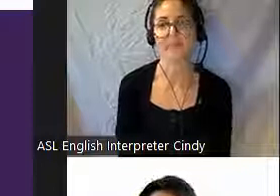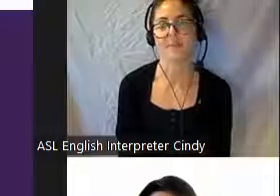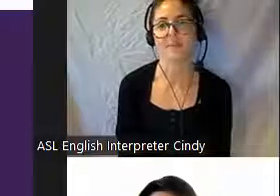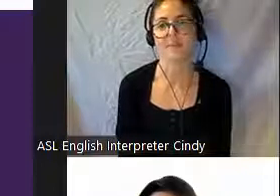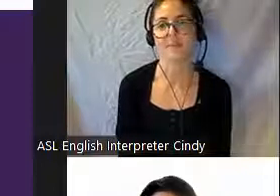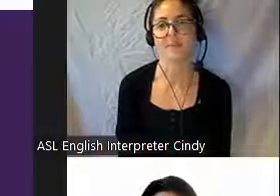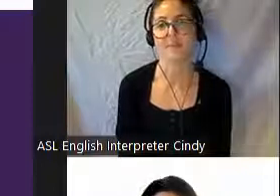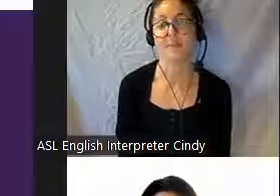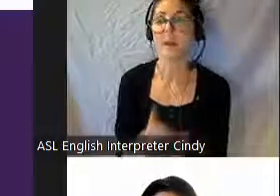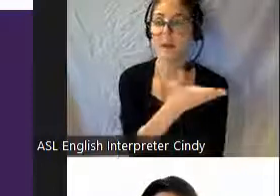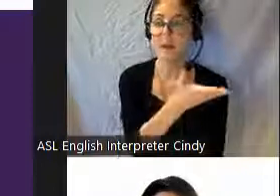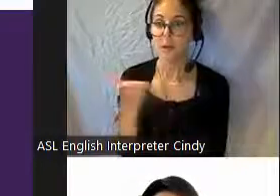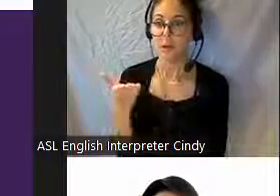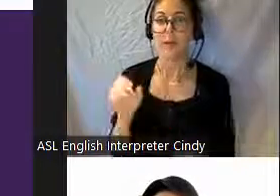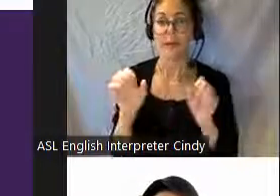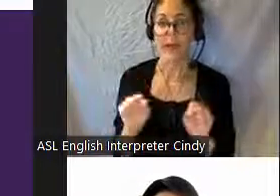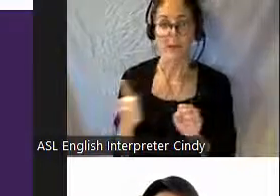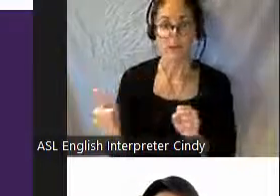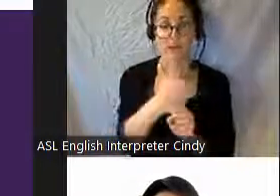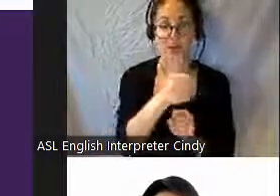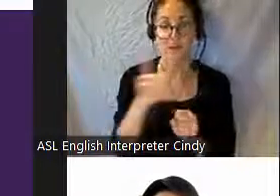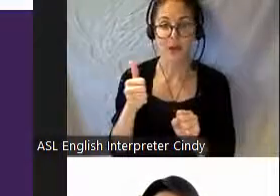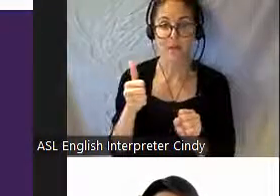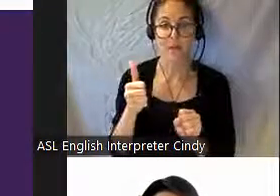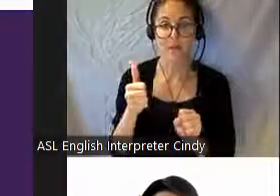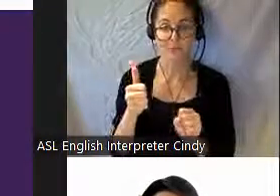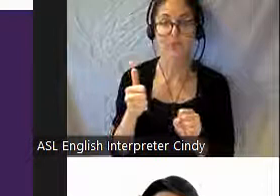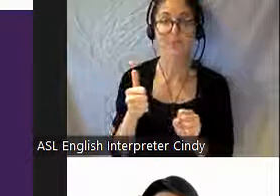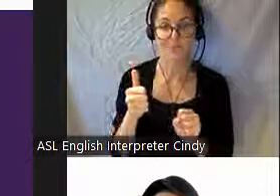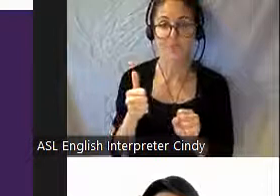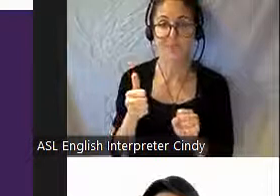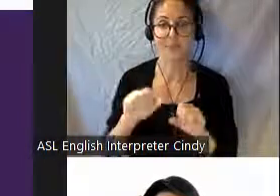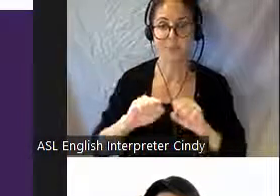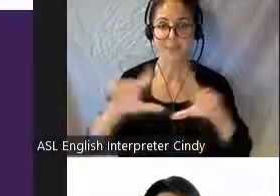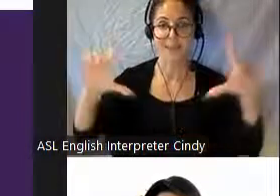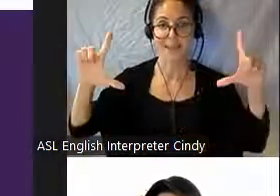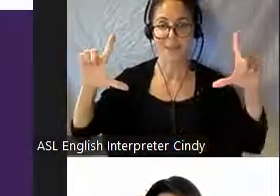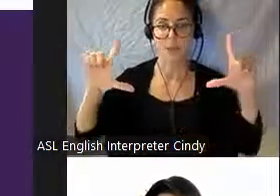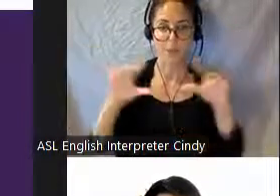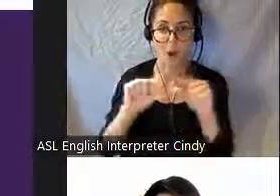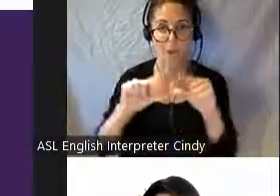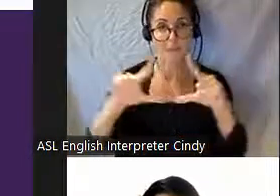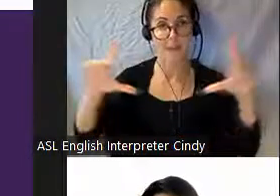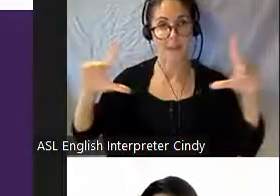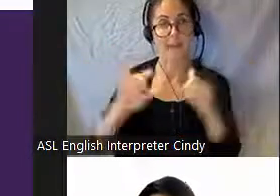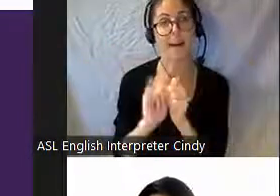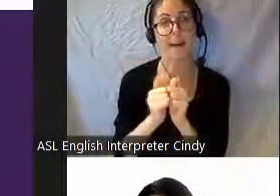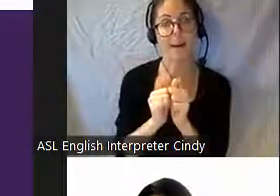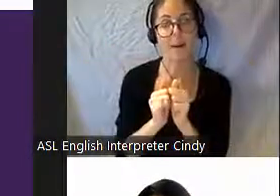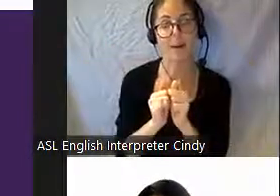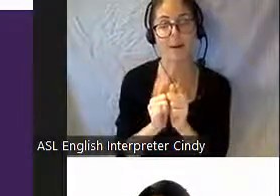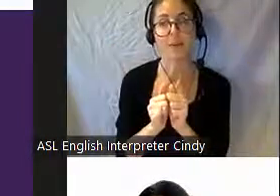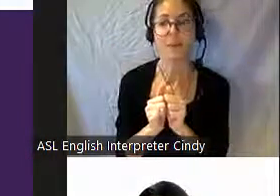You can, on your own screen, make your images larger by pulling the line between